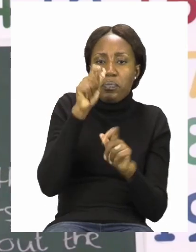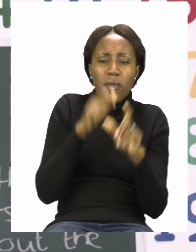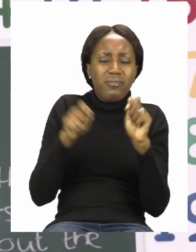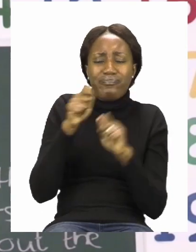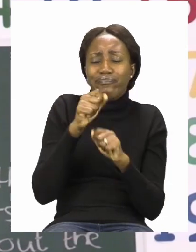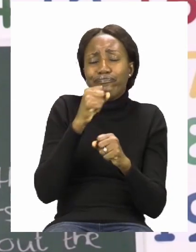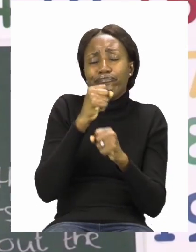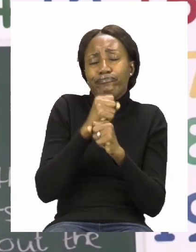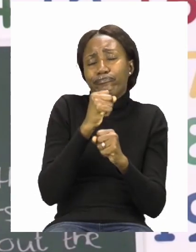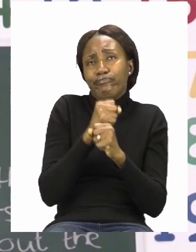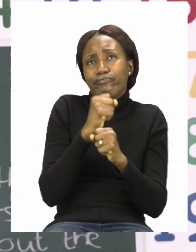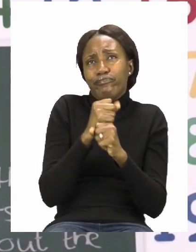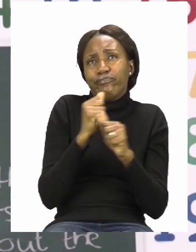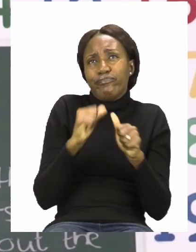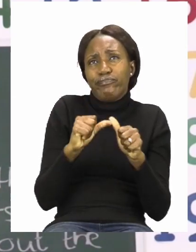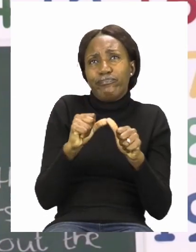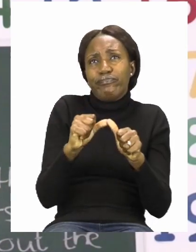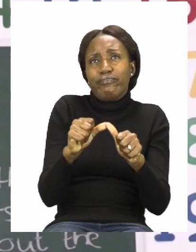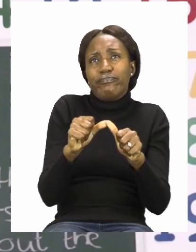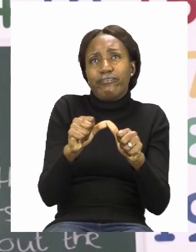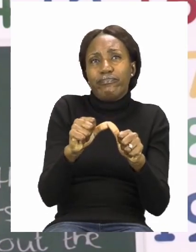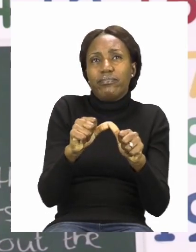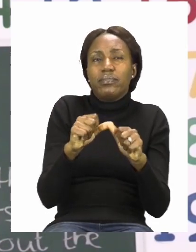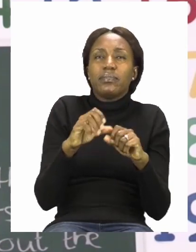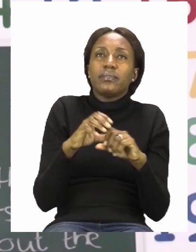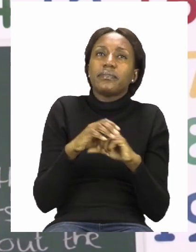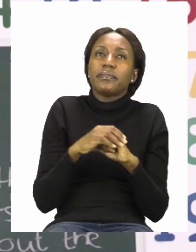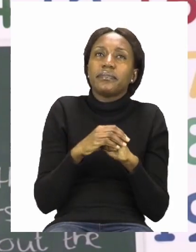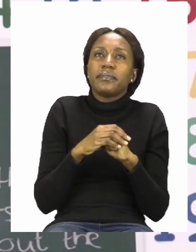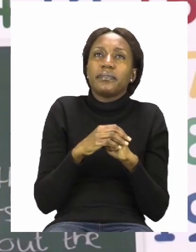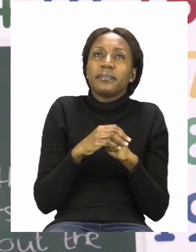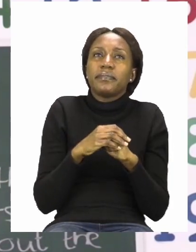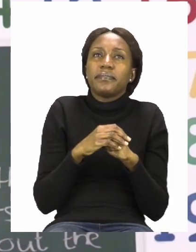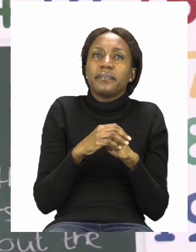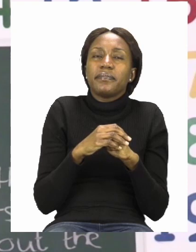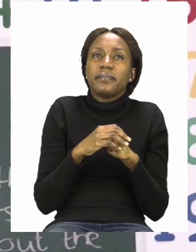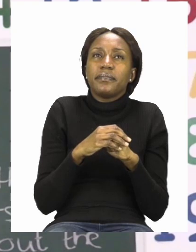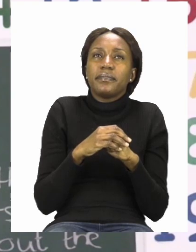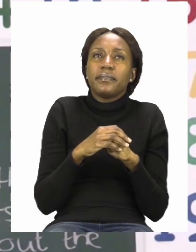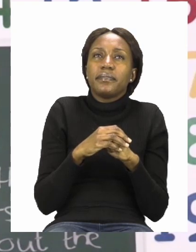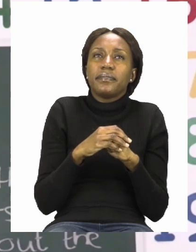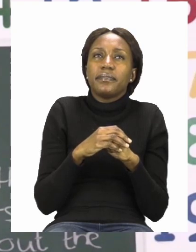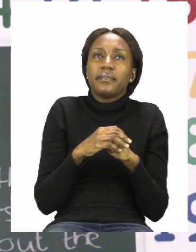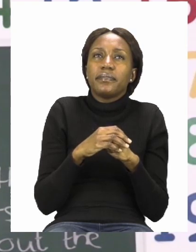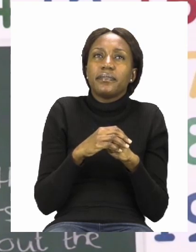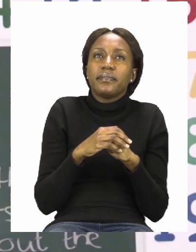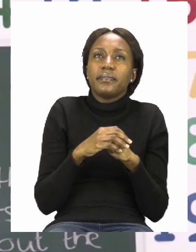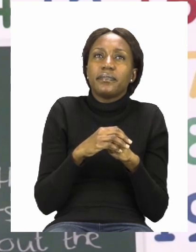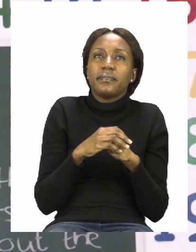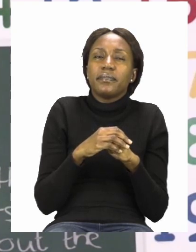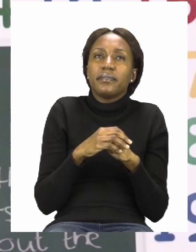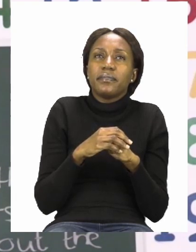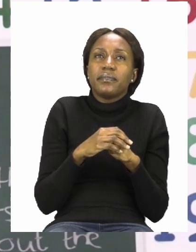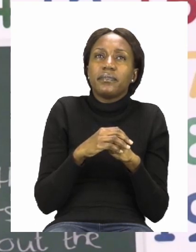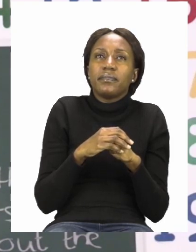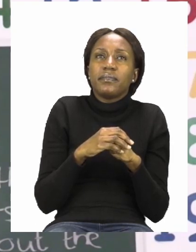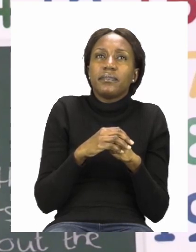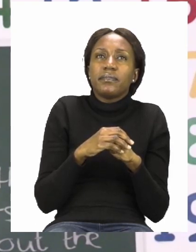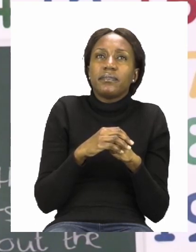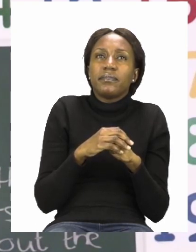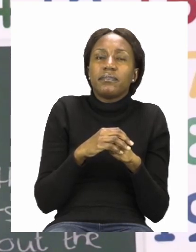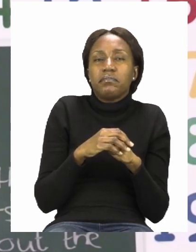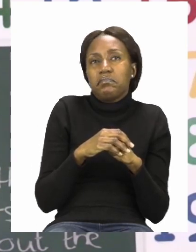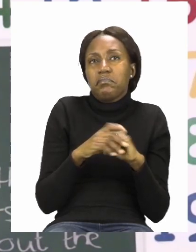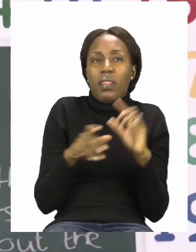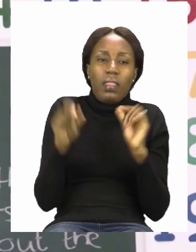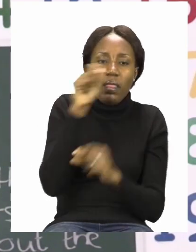you turn it, it's still a rectangle. It can be a nice fat rectangle standing up